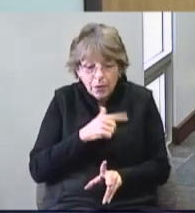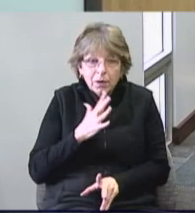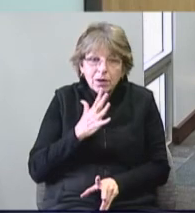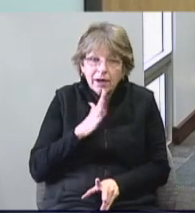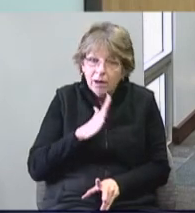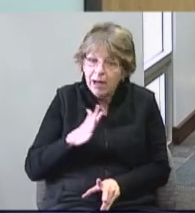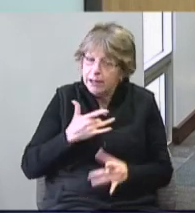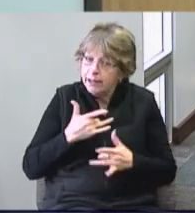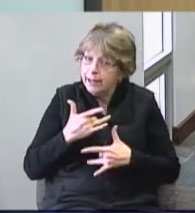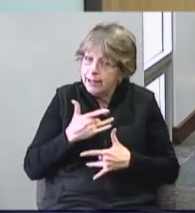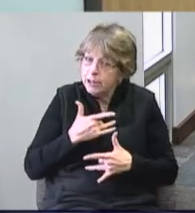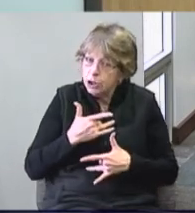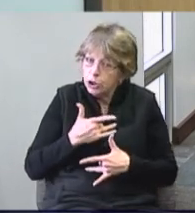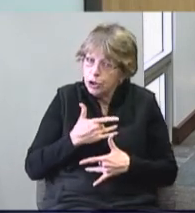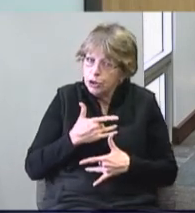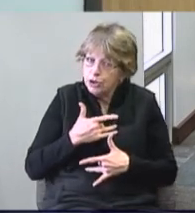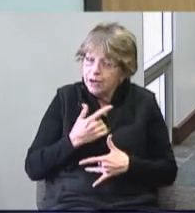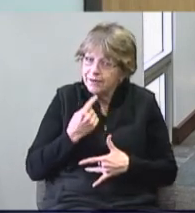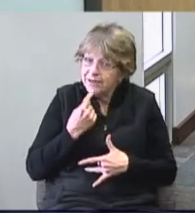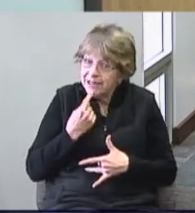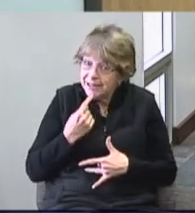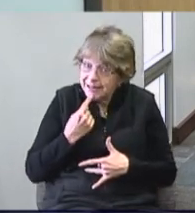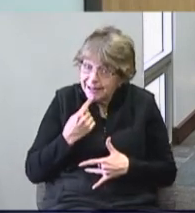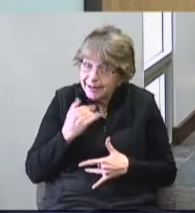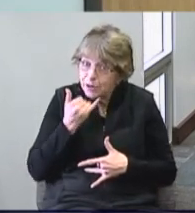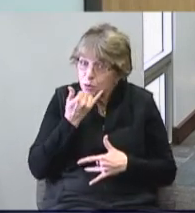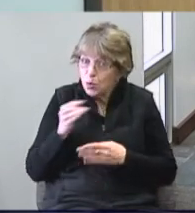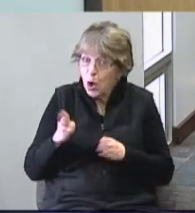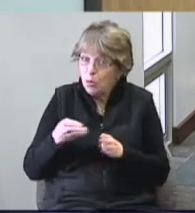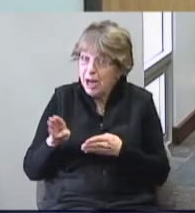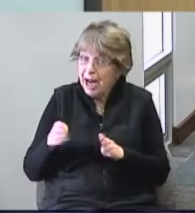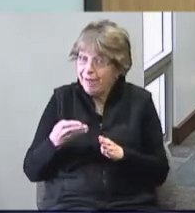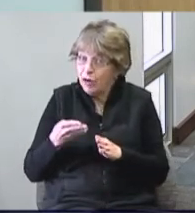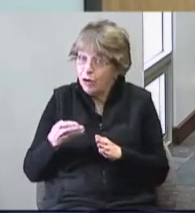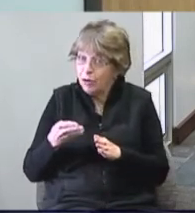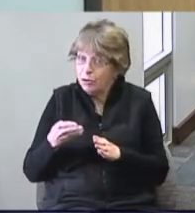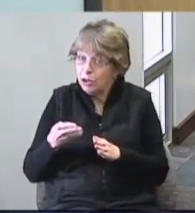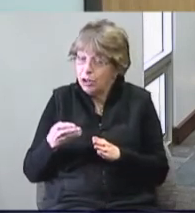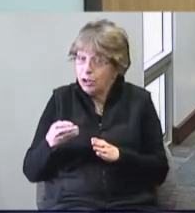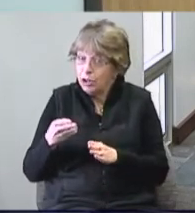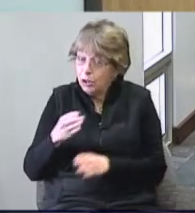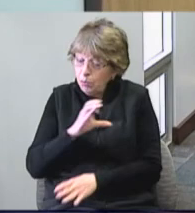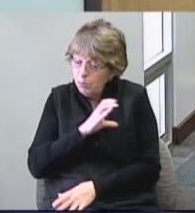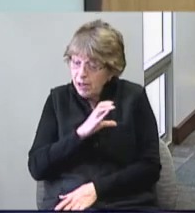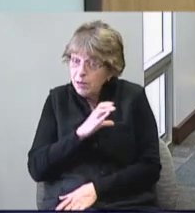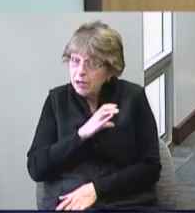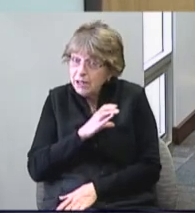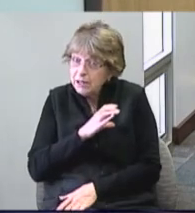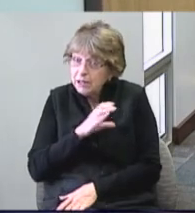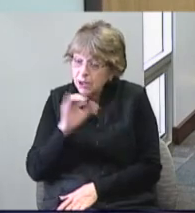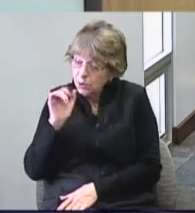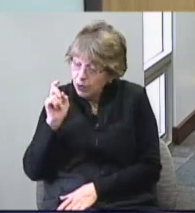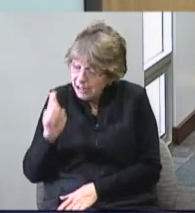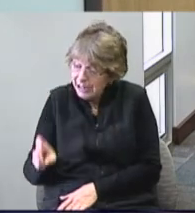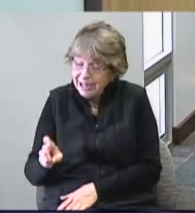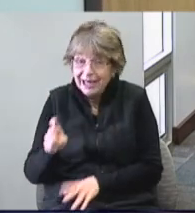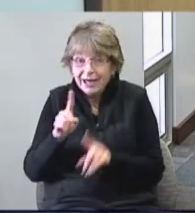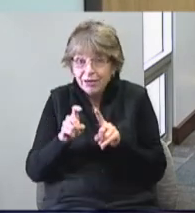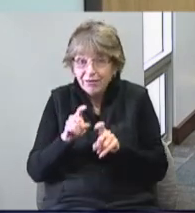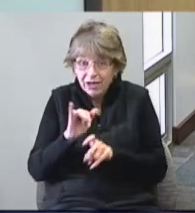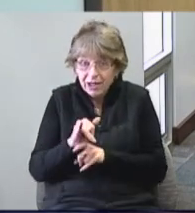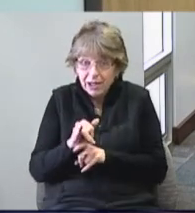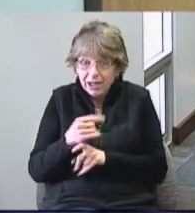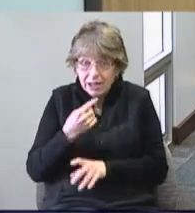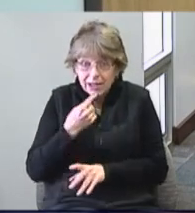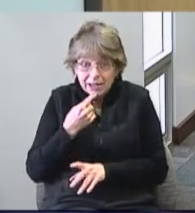concerns of serious misconduct by officers, and that needed to be something that needed to be investigated by internal affairs. And by serious